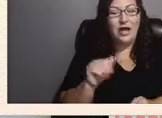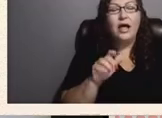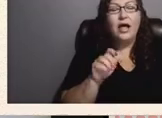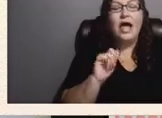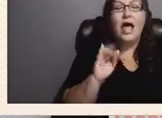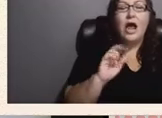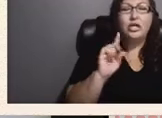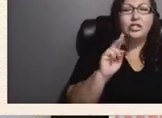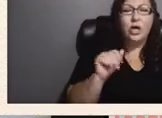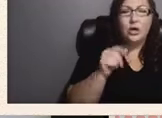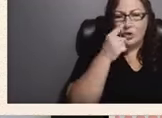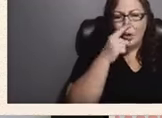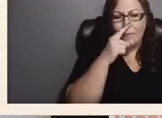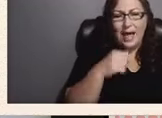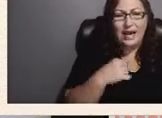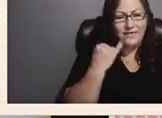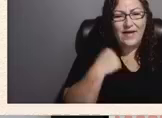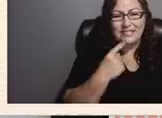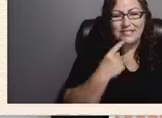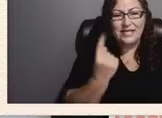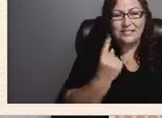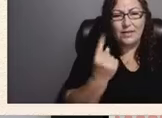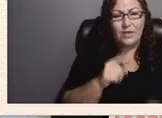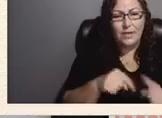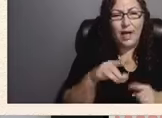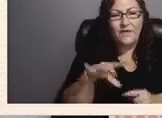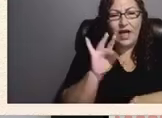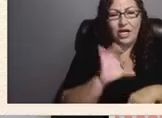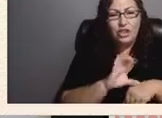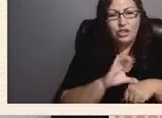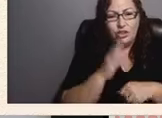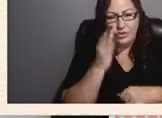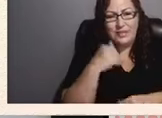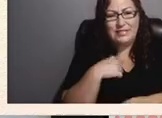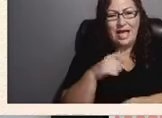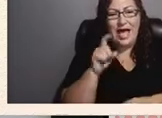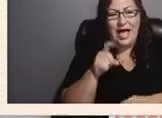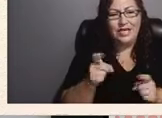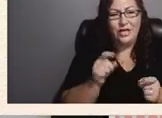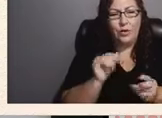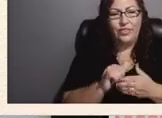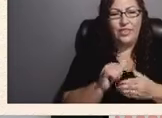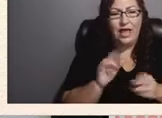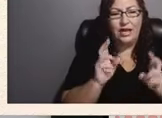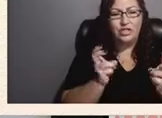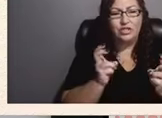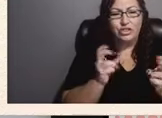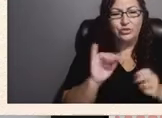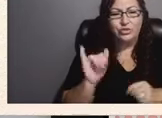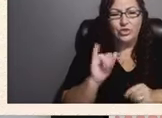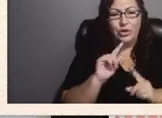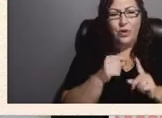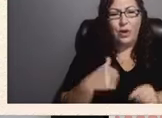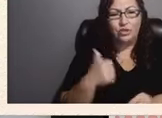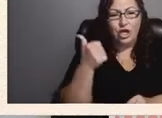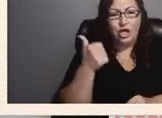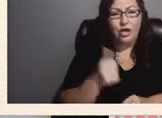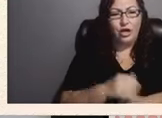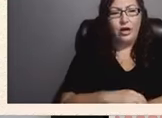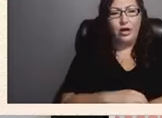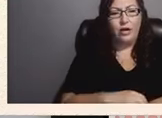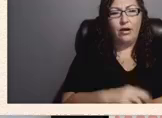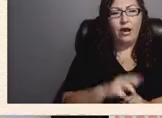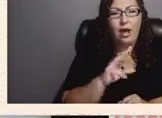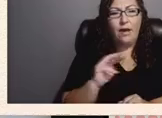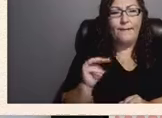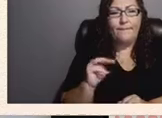if I say something about finding a church? Because I had to deal with this issue too when I was younger.